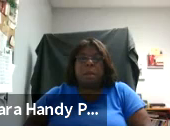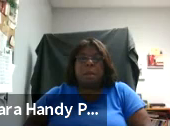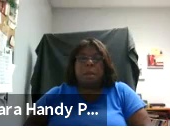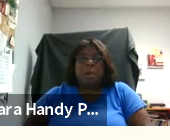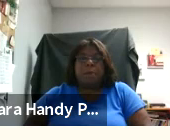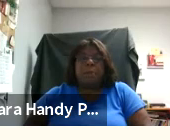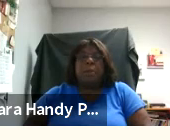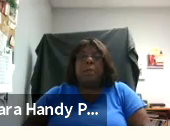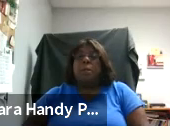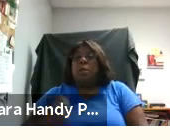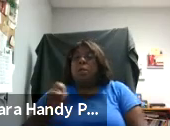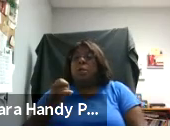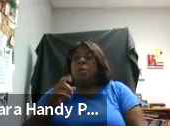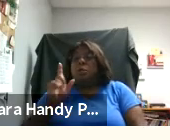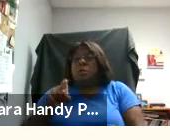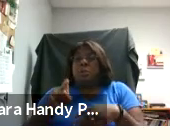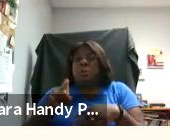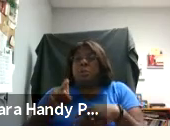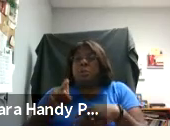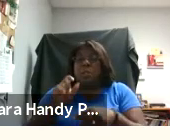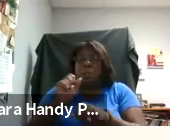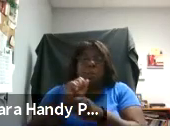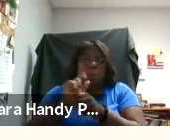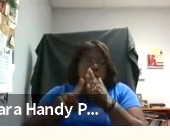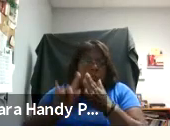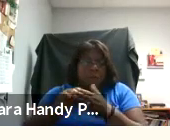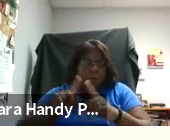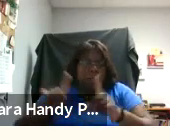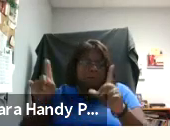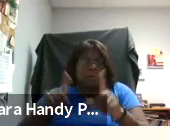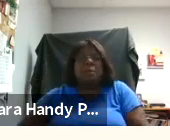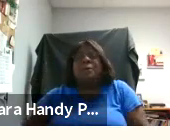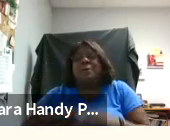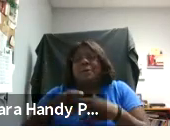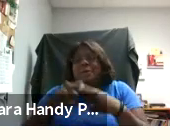So surely you need to cut work source to check for that difference.